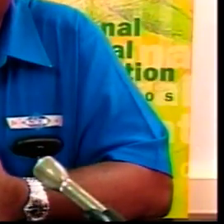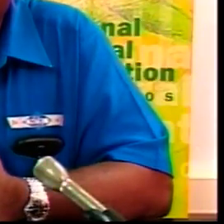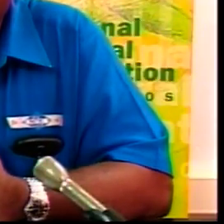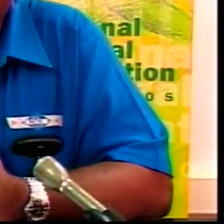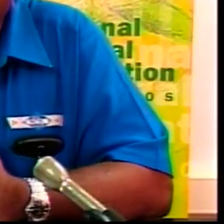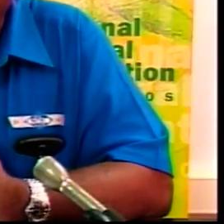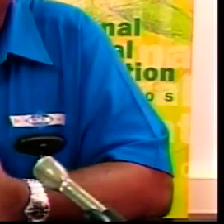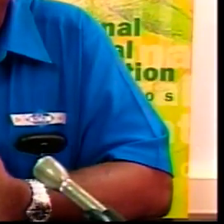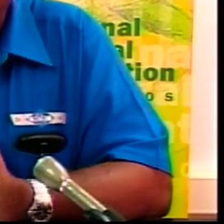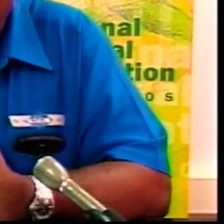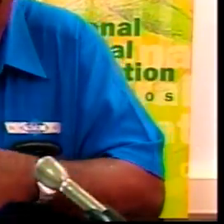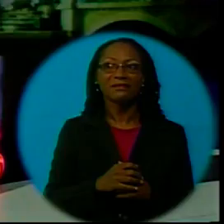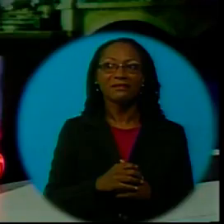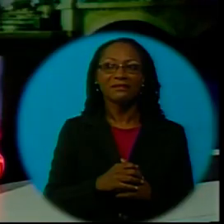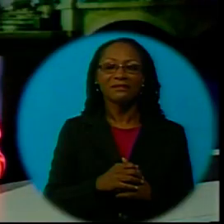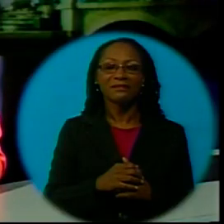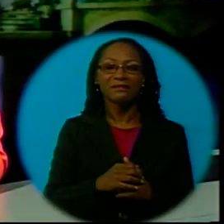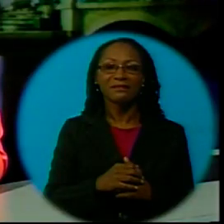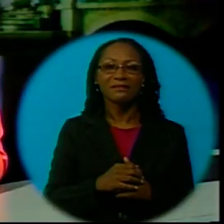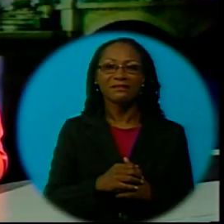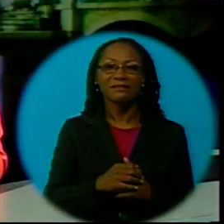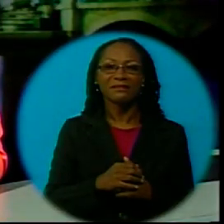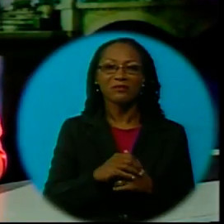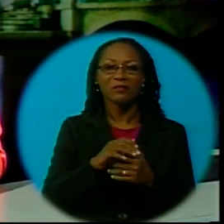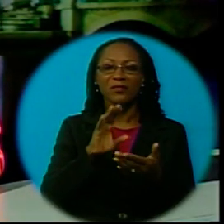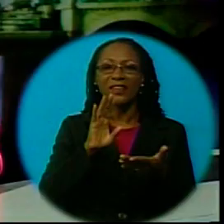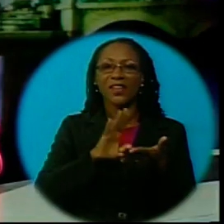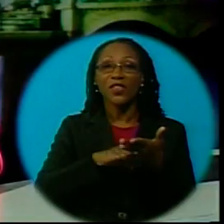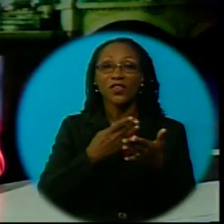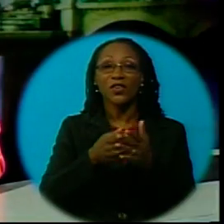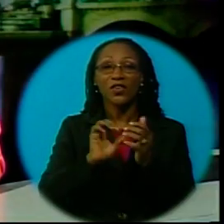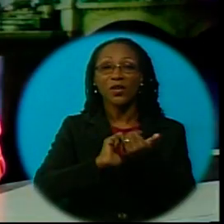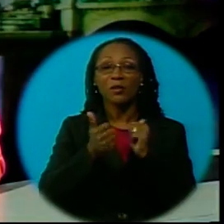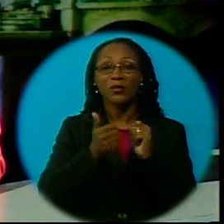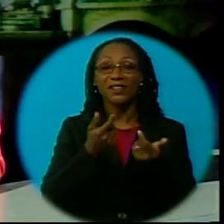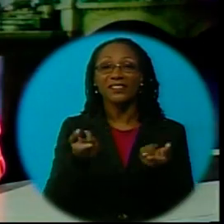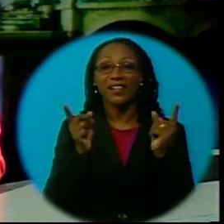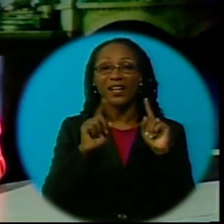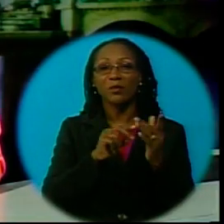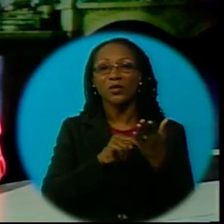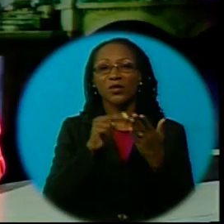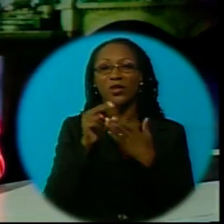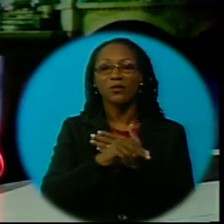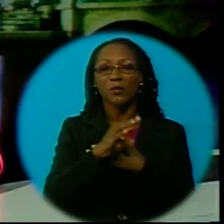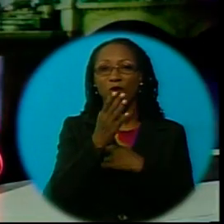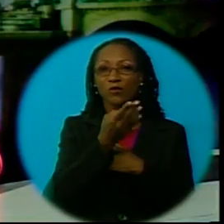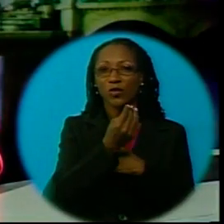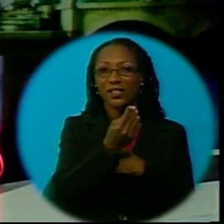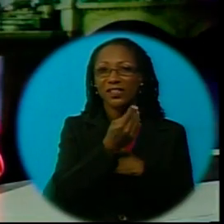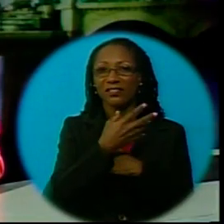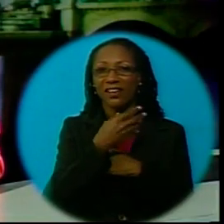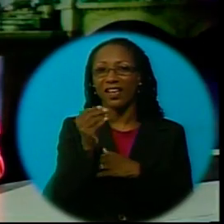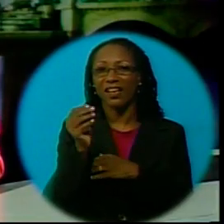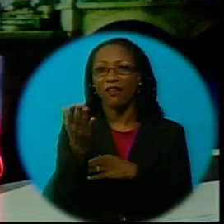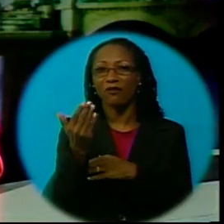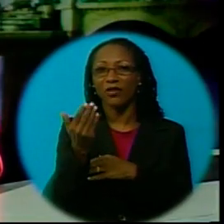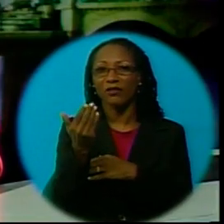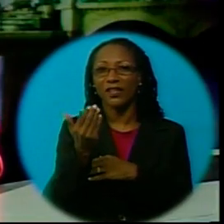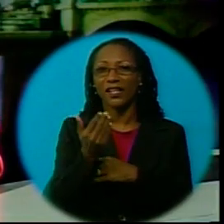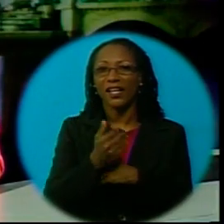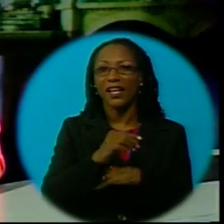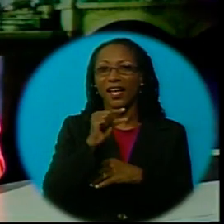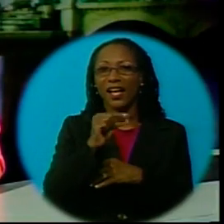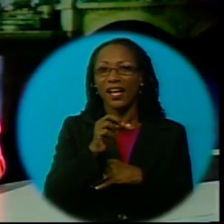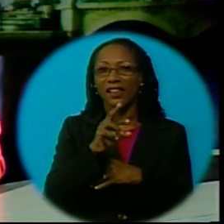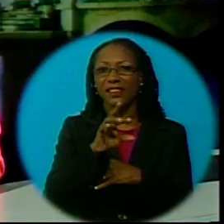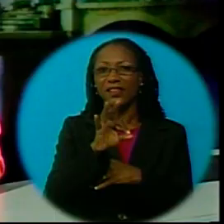portions, sizes, and so. The cook-off takes place on November 14th and 15th at the Garfield Sobers Sports